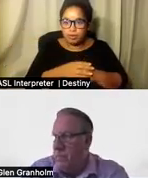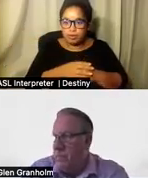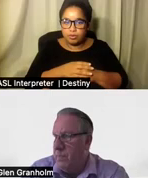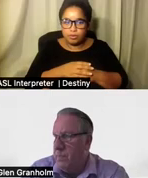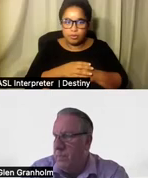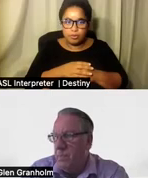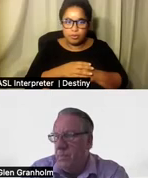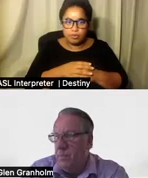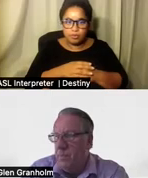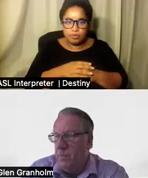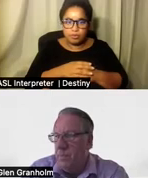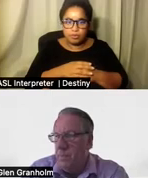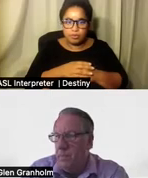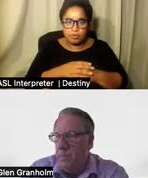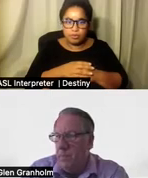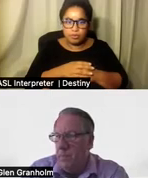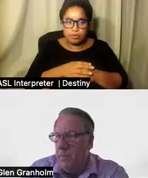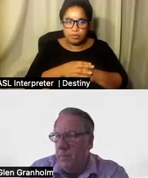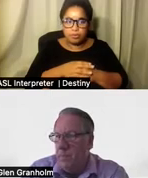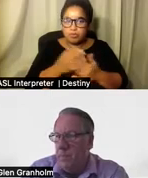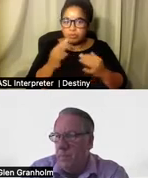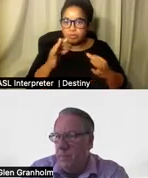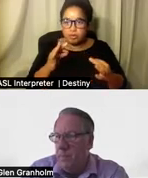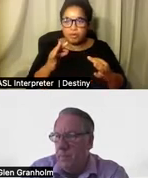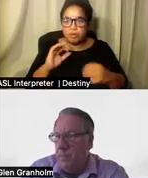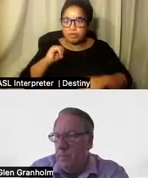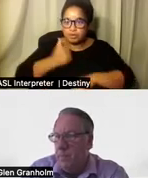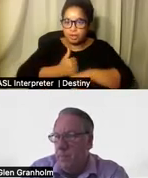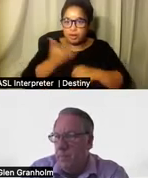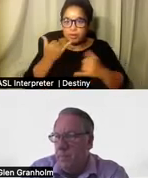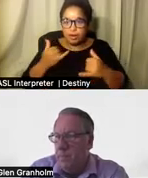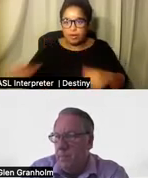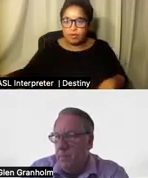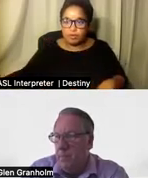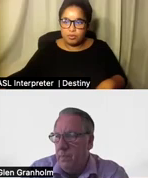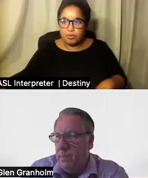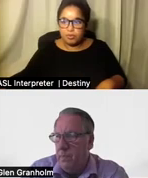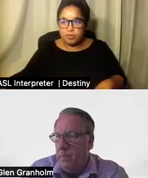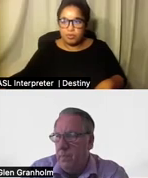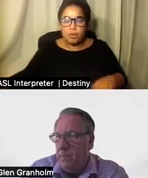All right, perfect. Now that we are in place, we want to remove the film